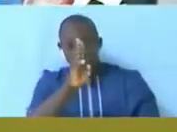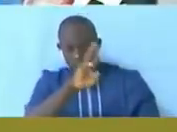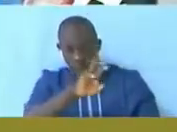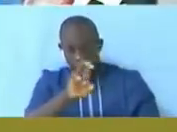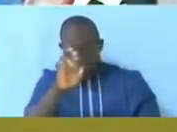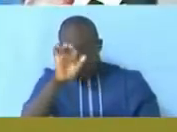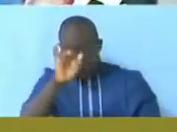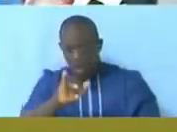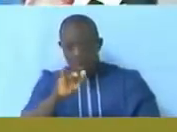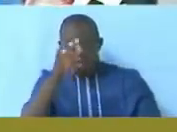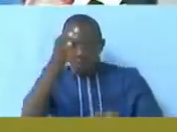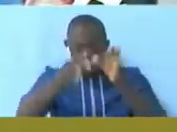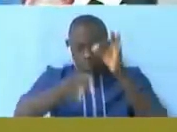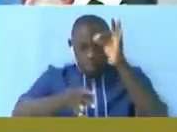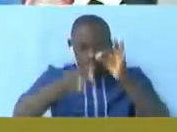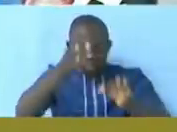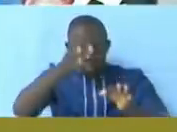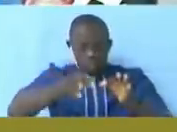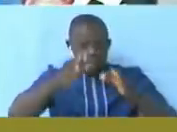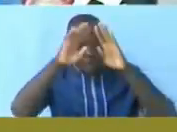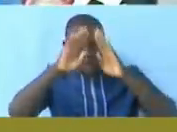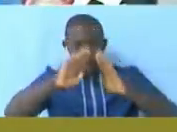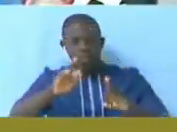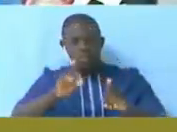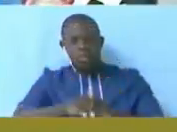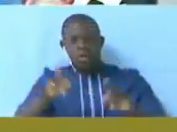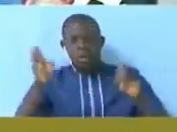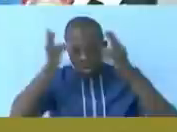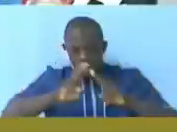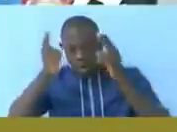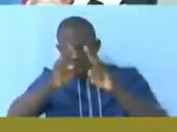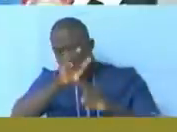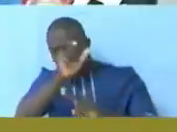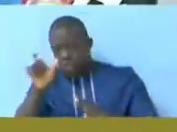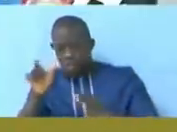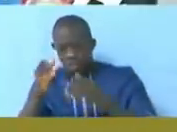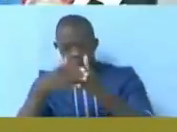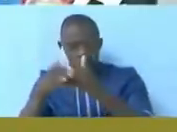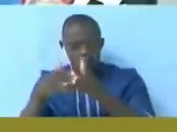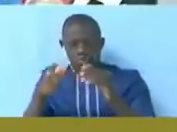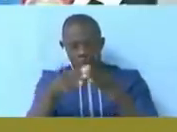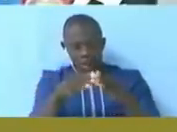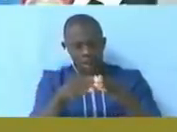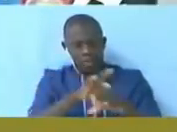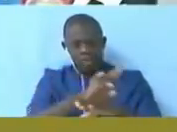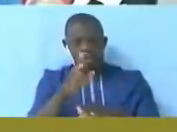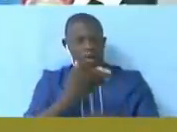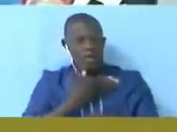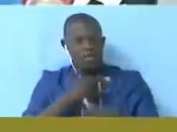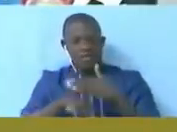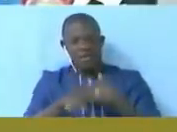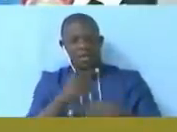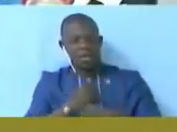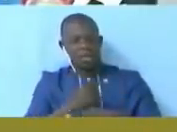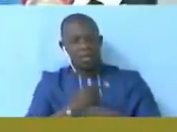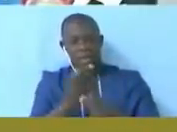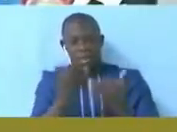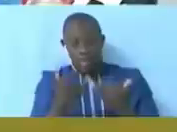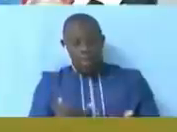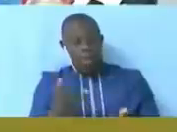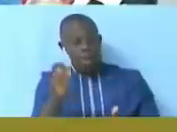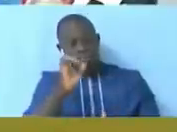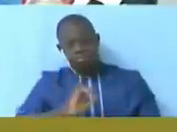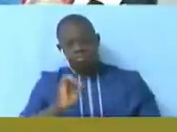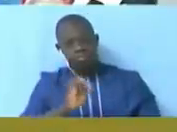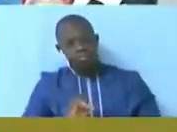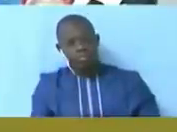senya telephone ko coming ka kitindi la jama ma bendi pour yemo kitindi na kontundiro ga wo fenete mi